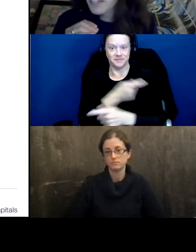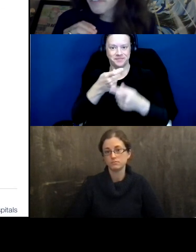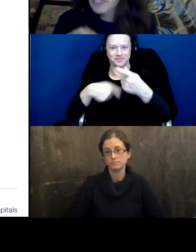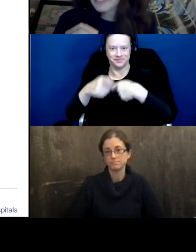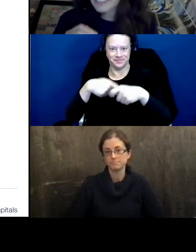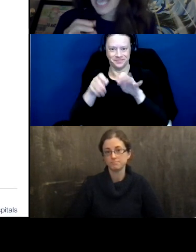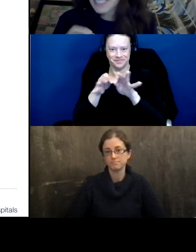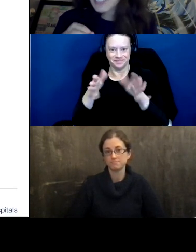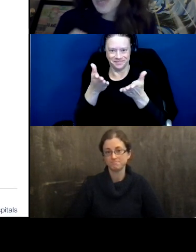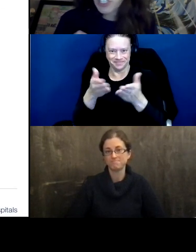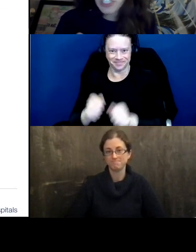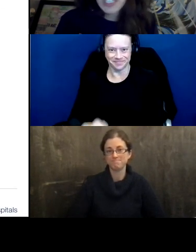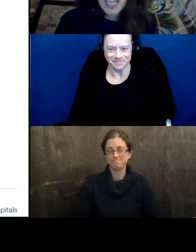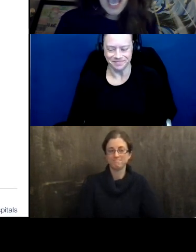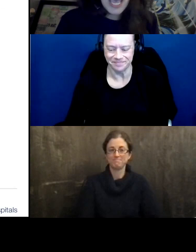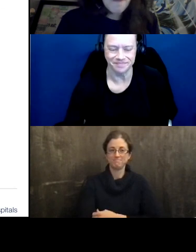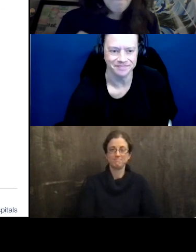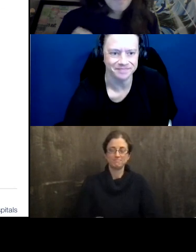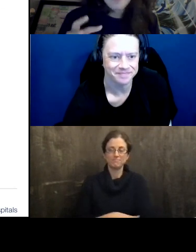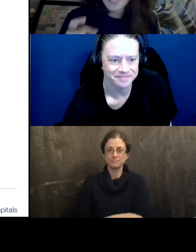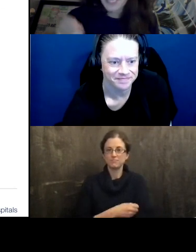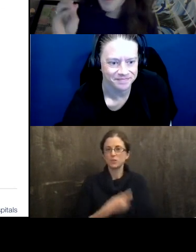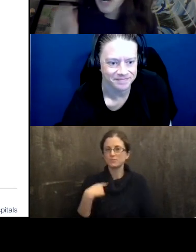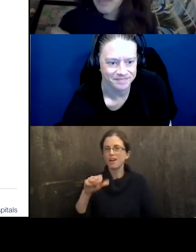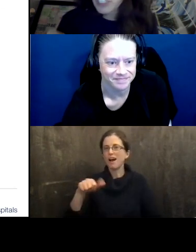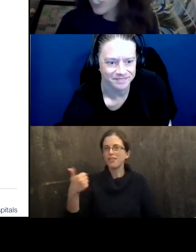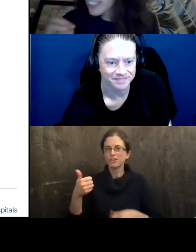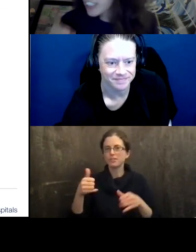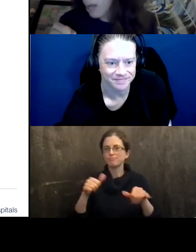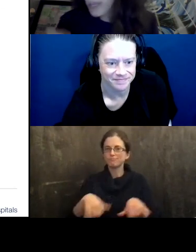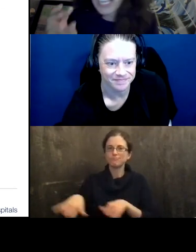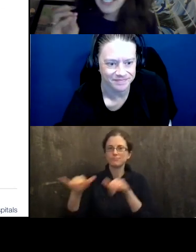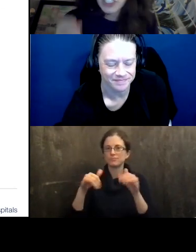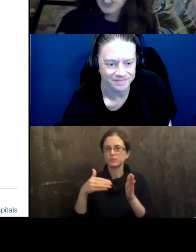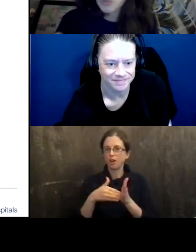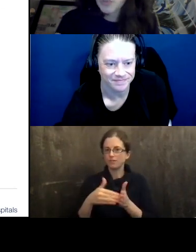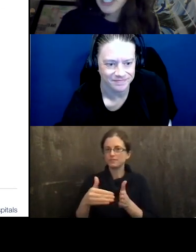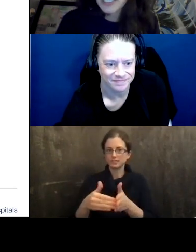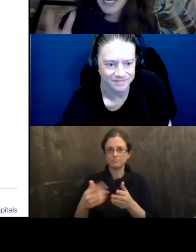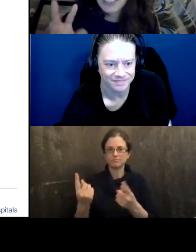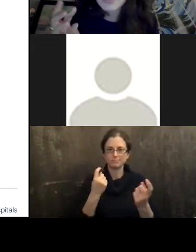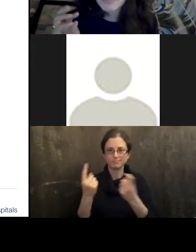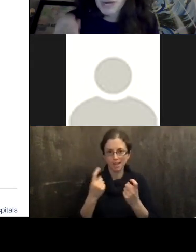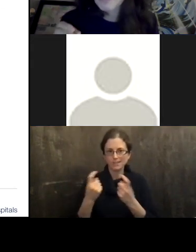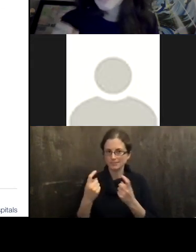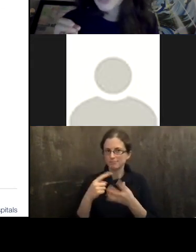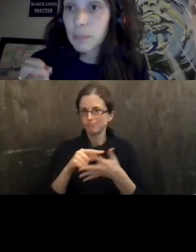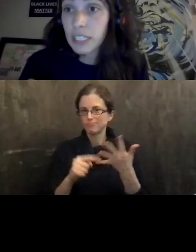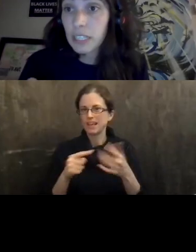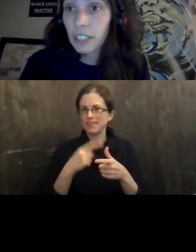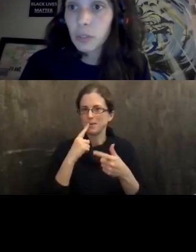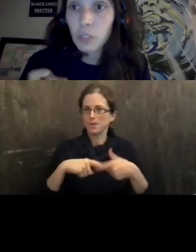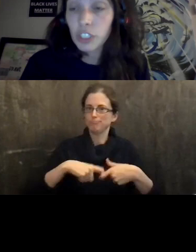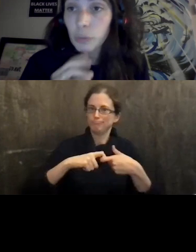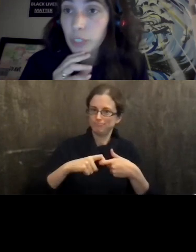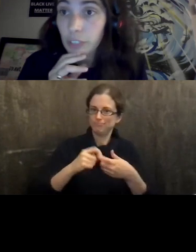Some other frequently asked questions. And then I want to make sure I stop and answer your questions that are probably more